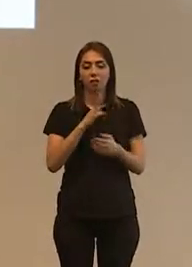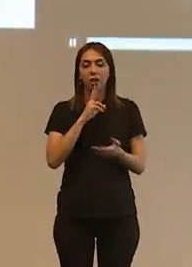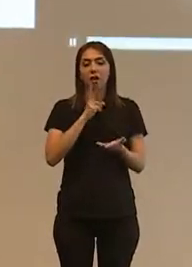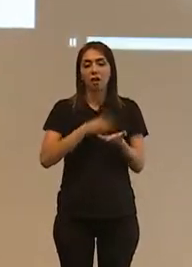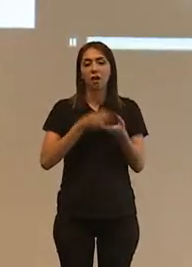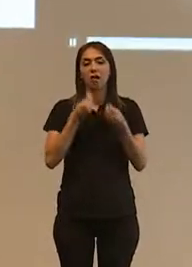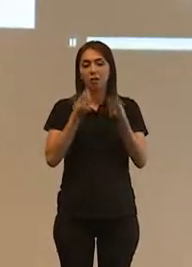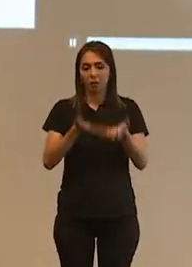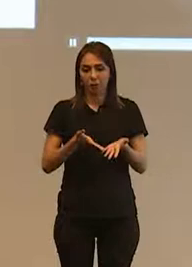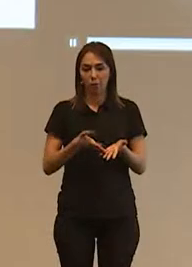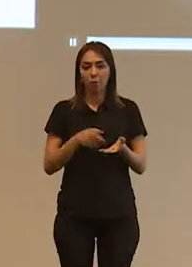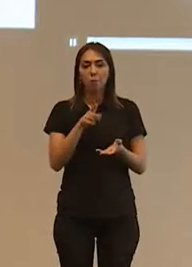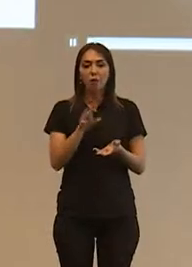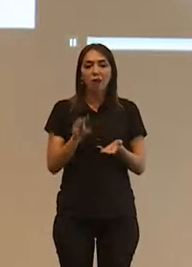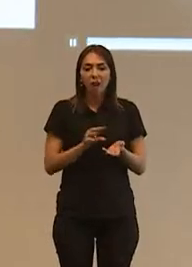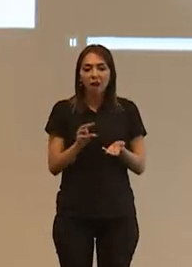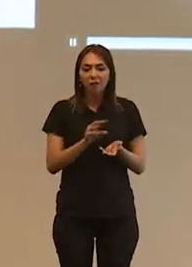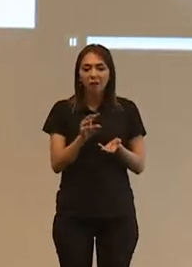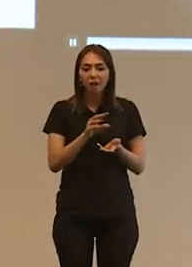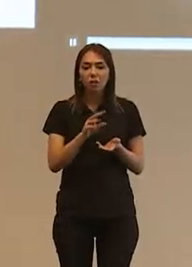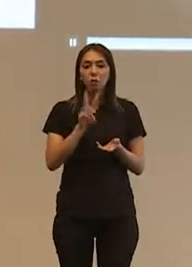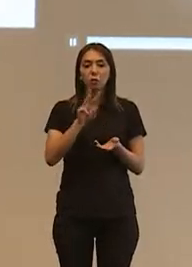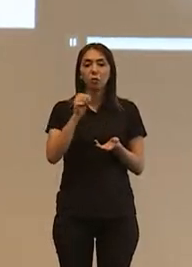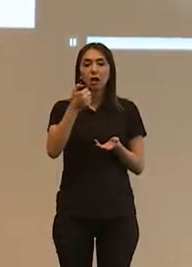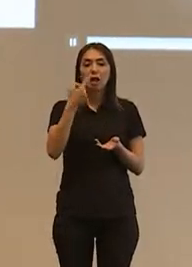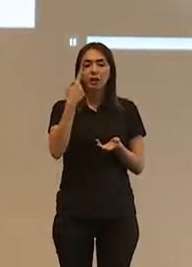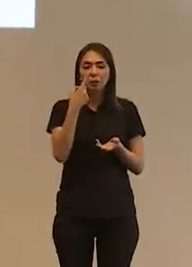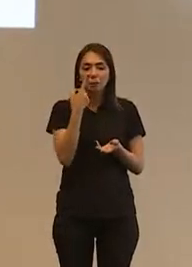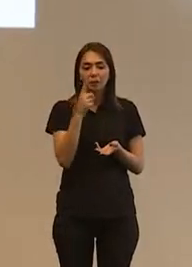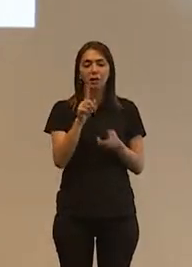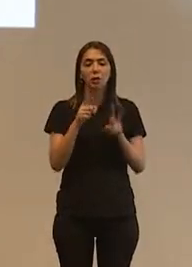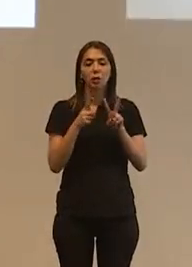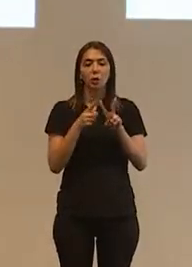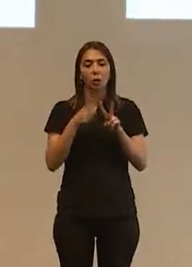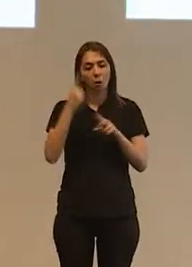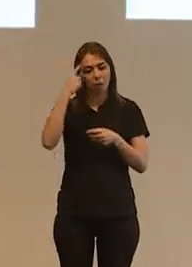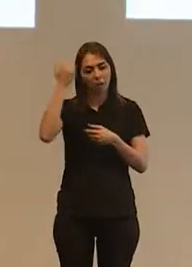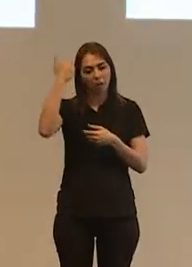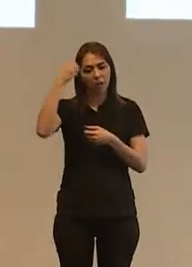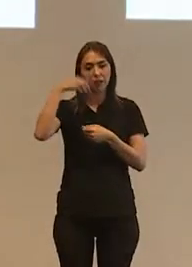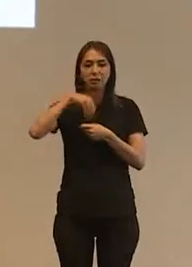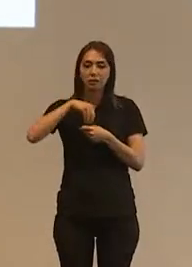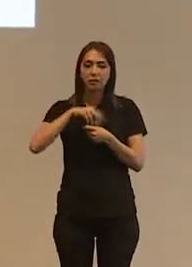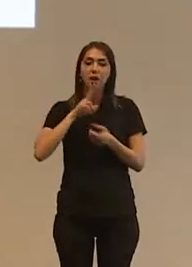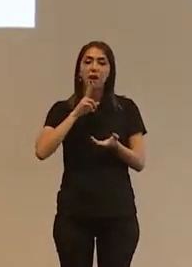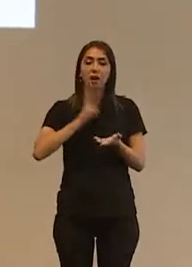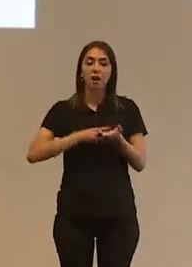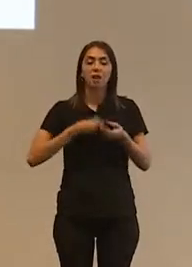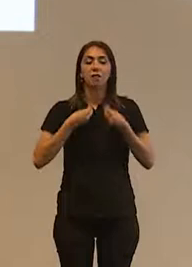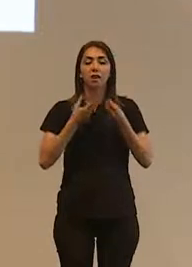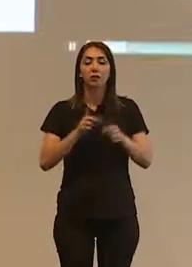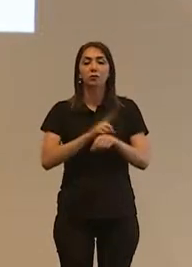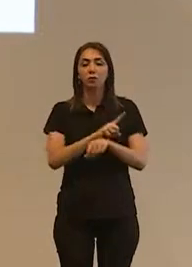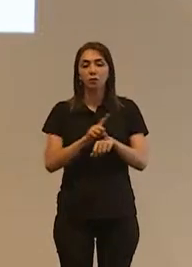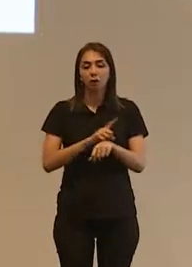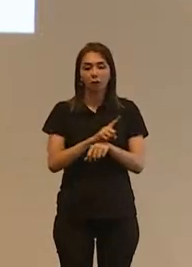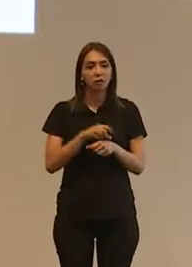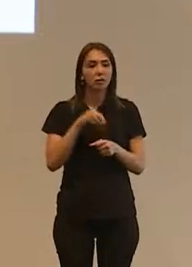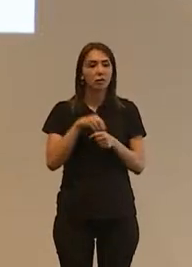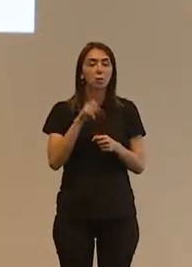representation too you see that 36 000 neurons